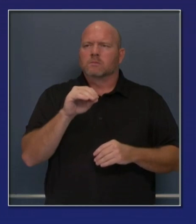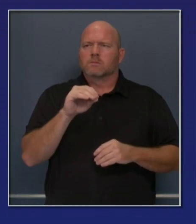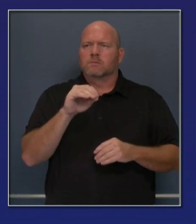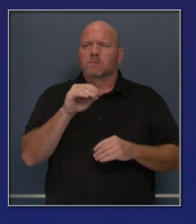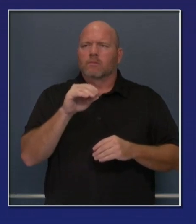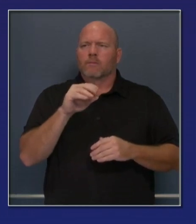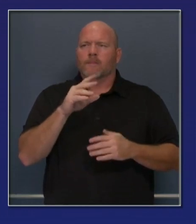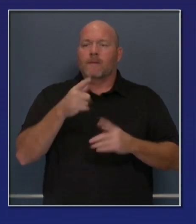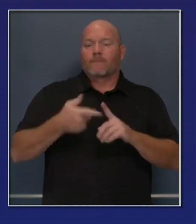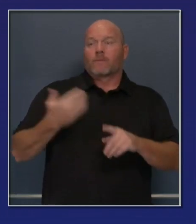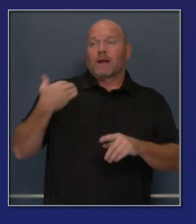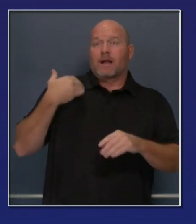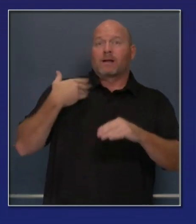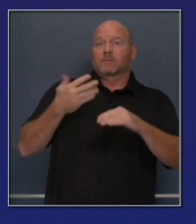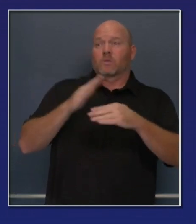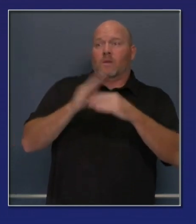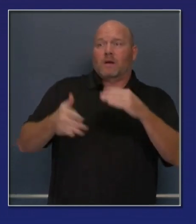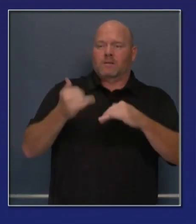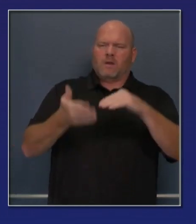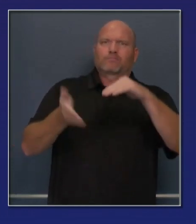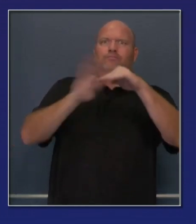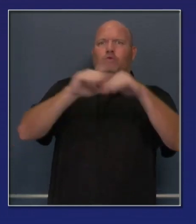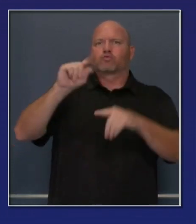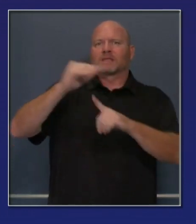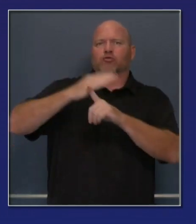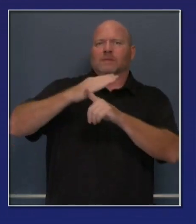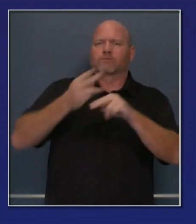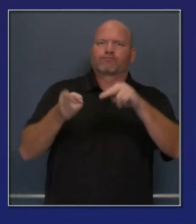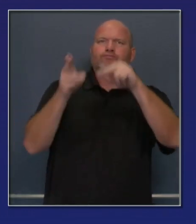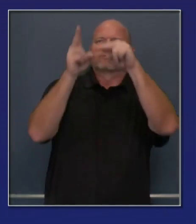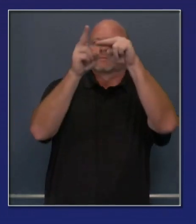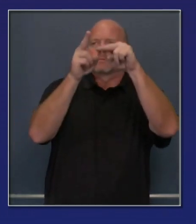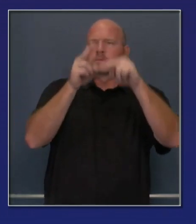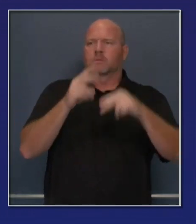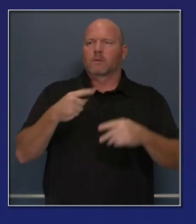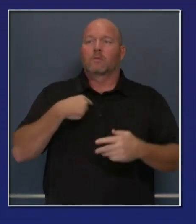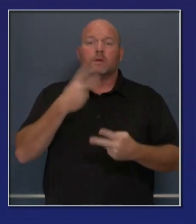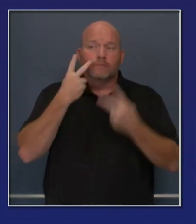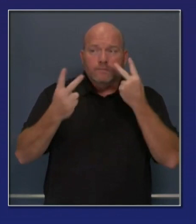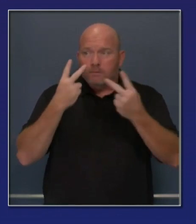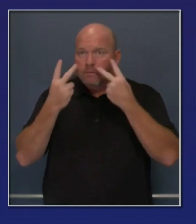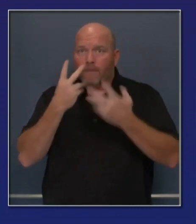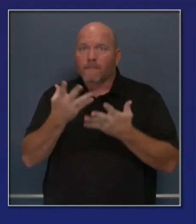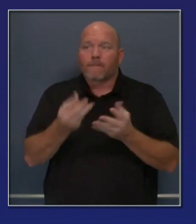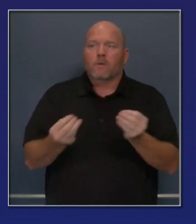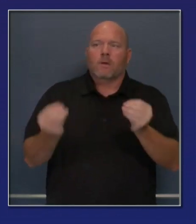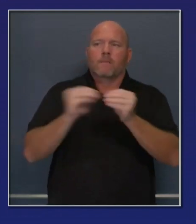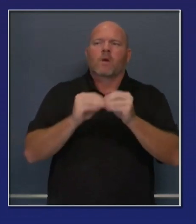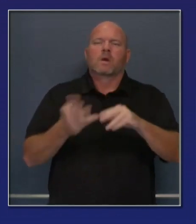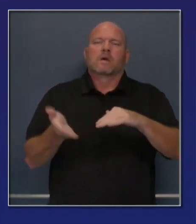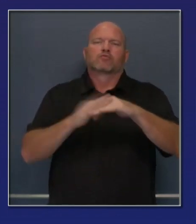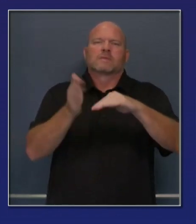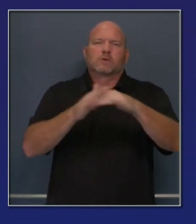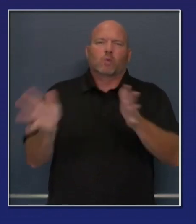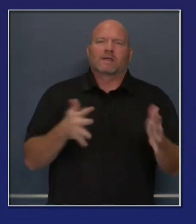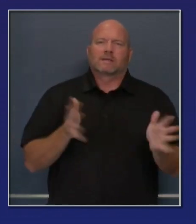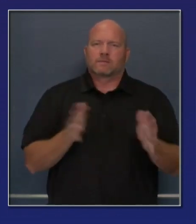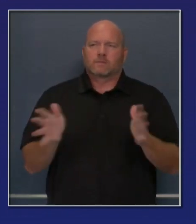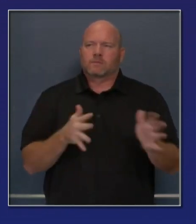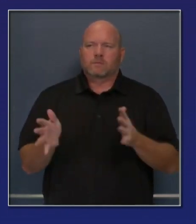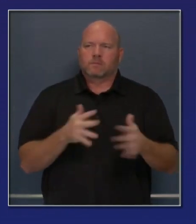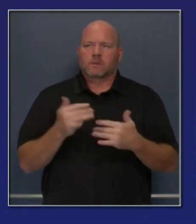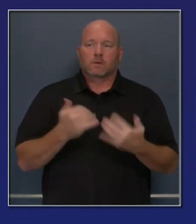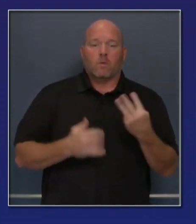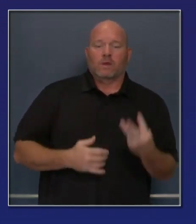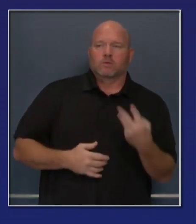weekend into this week. We're also going to see an increase in winds later this week. Wednesday, Thursday, and